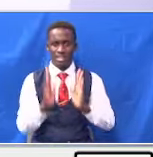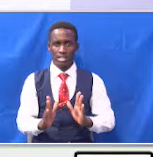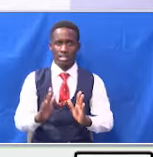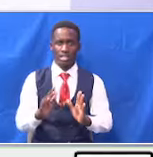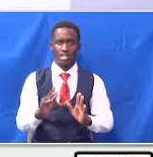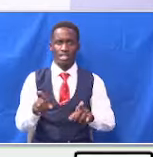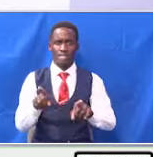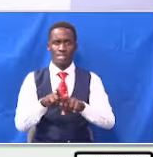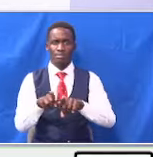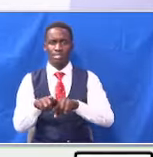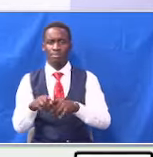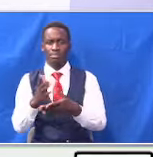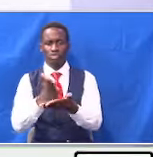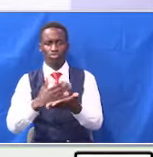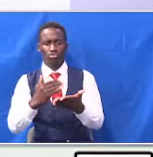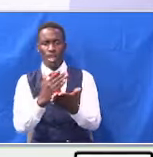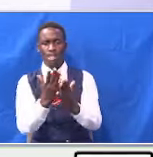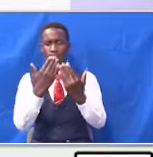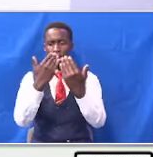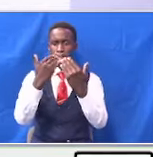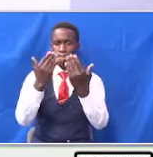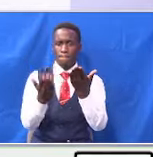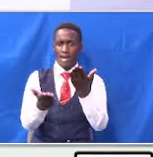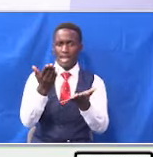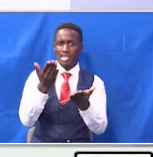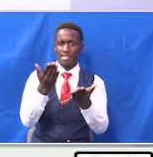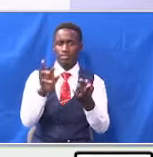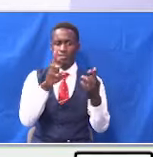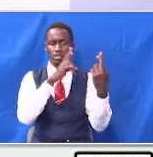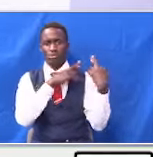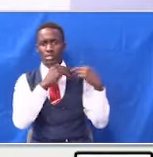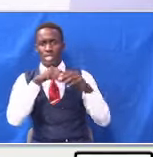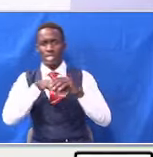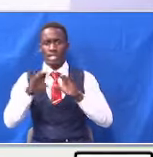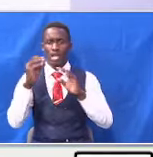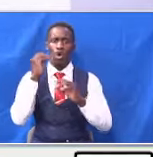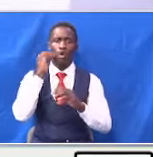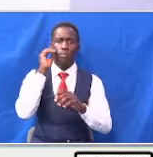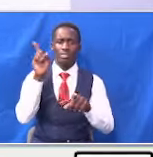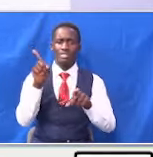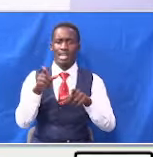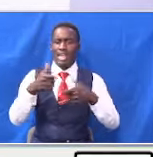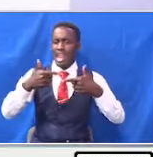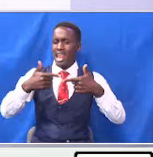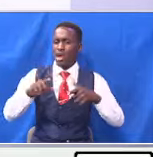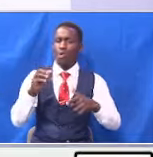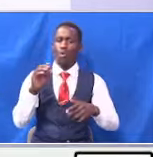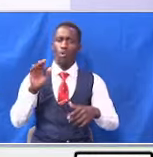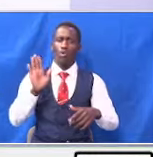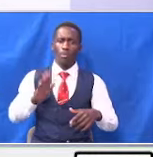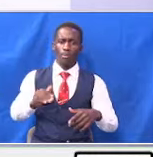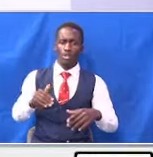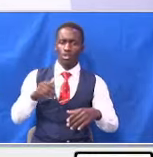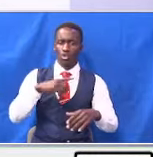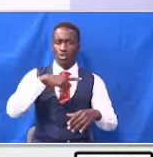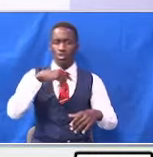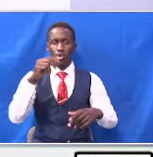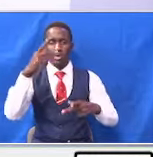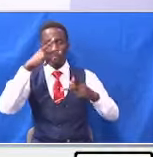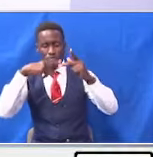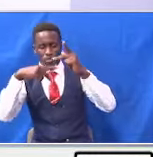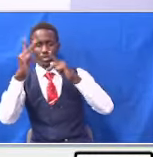way, share the balance of responsibilities in the household, allowing the women also to continue to excel in their careers and around